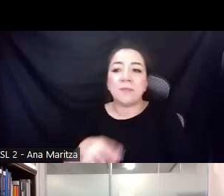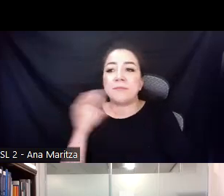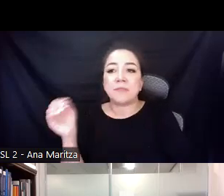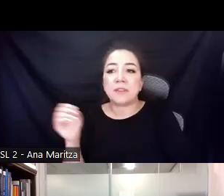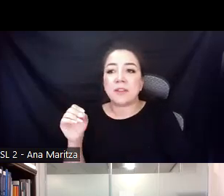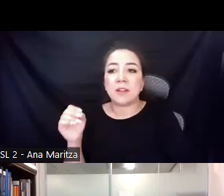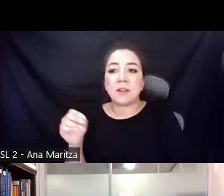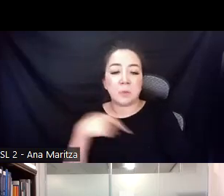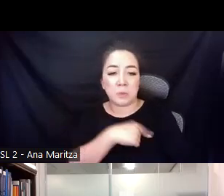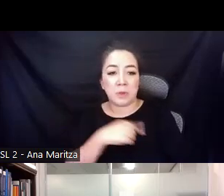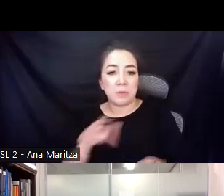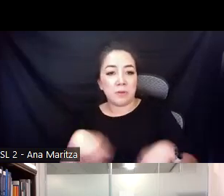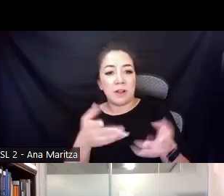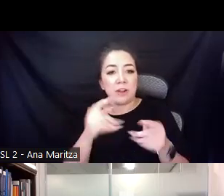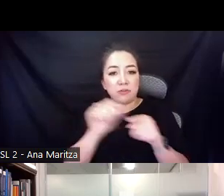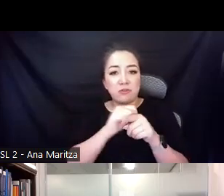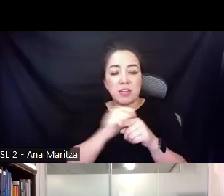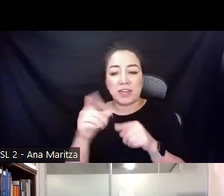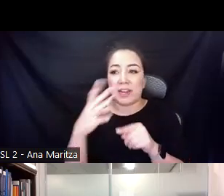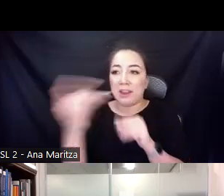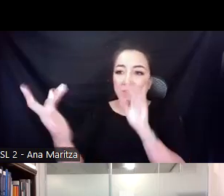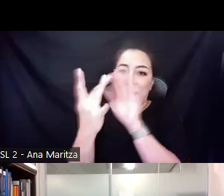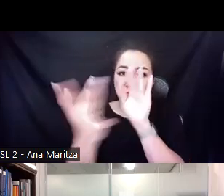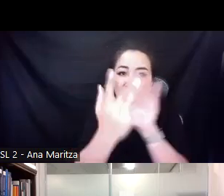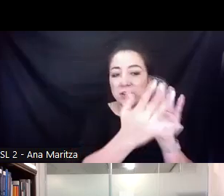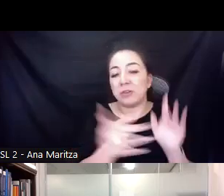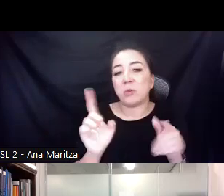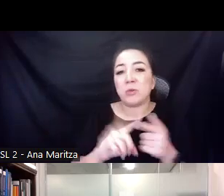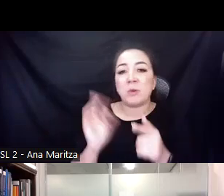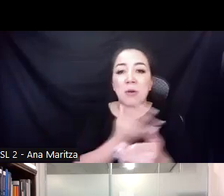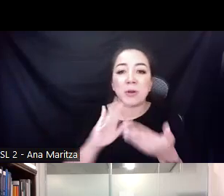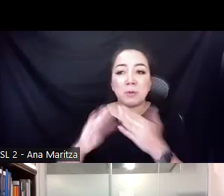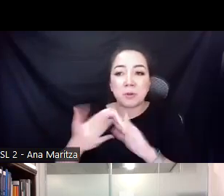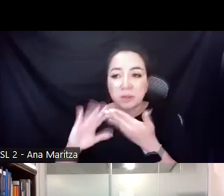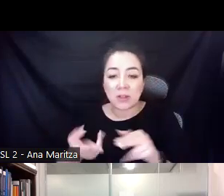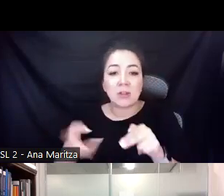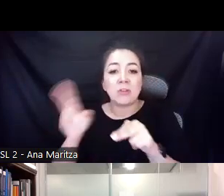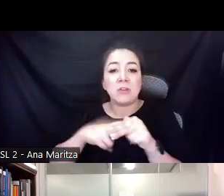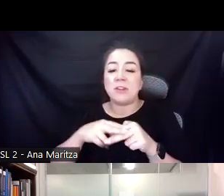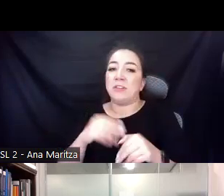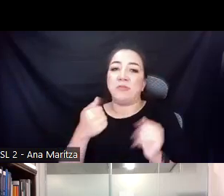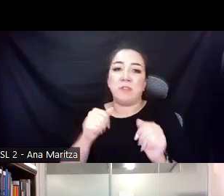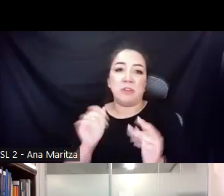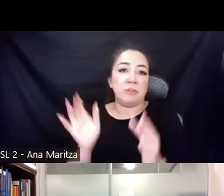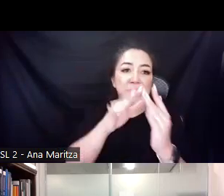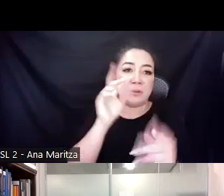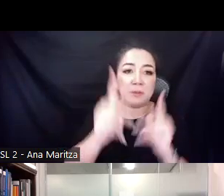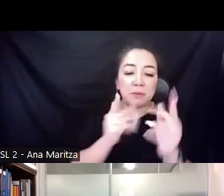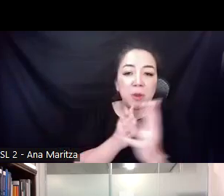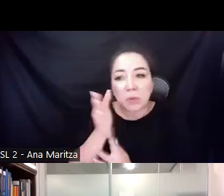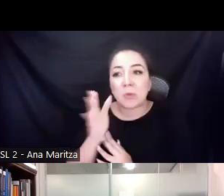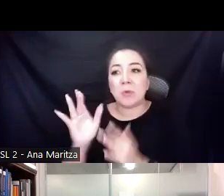We provide training and outreach to our communities, increasingly trying to reach people through the